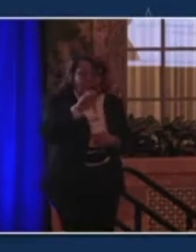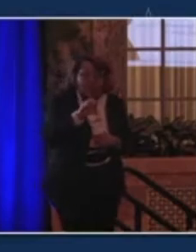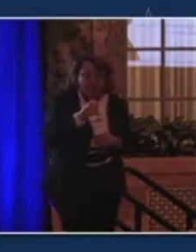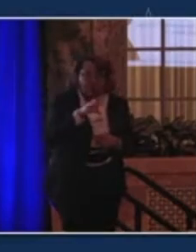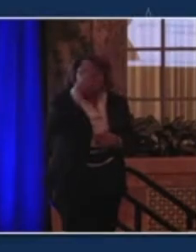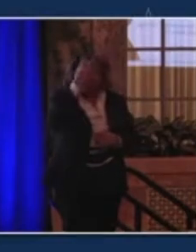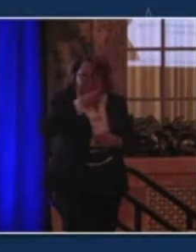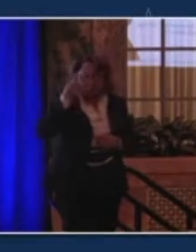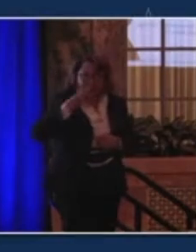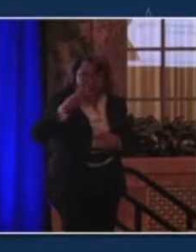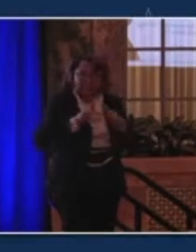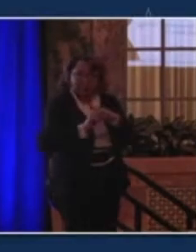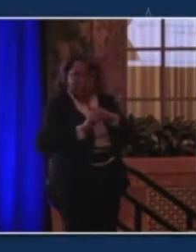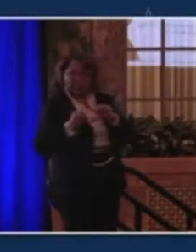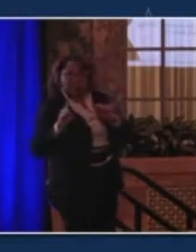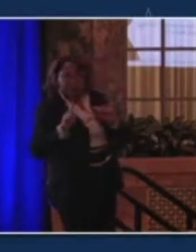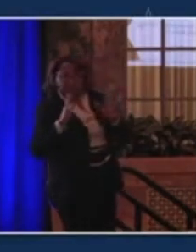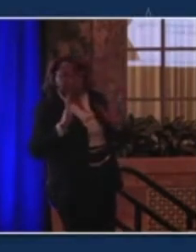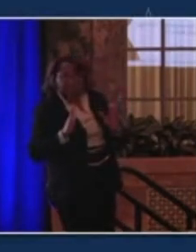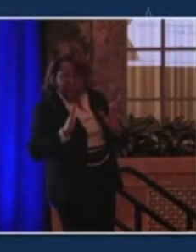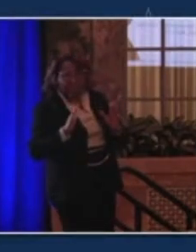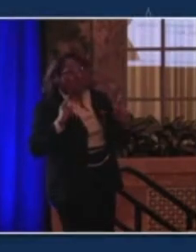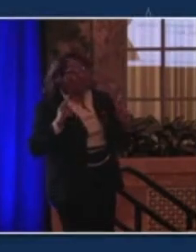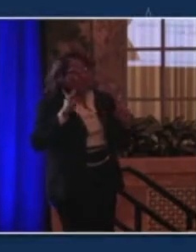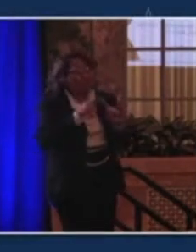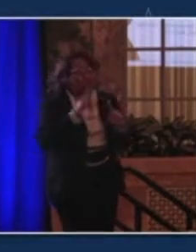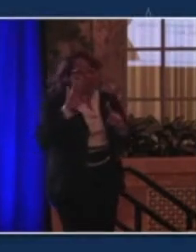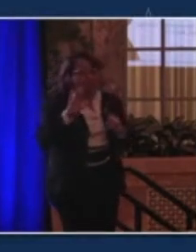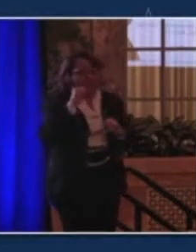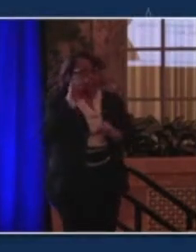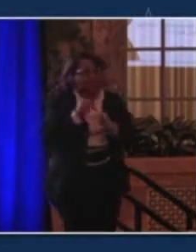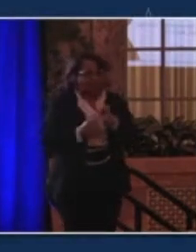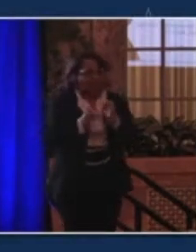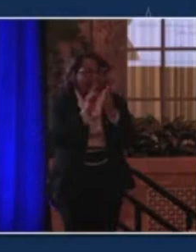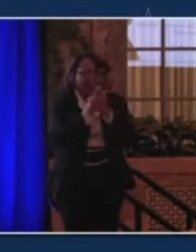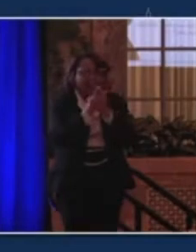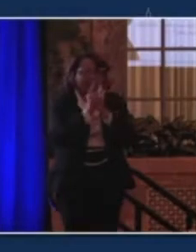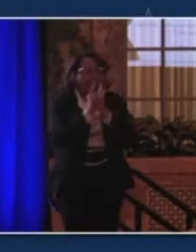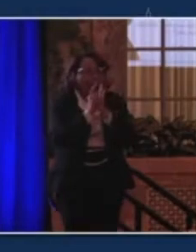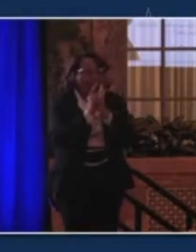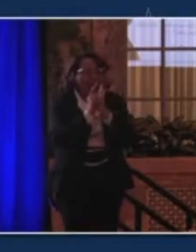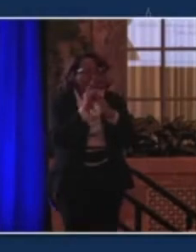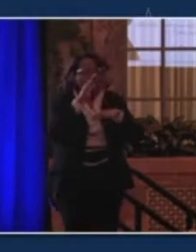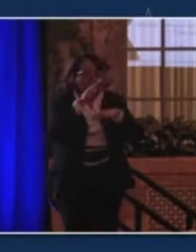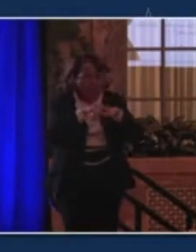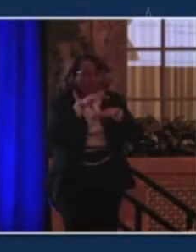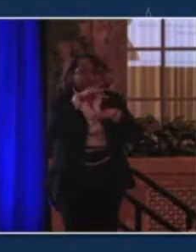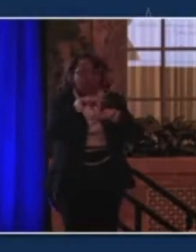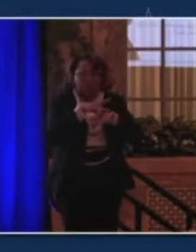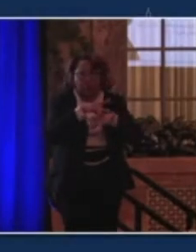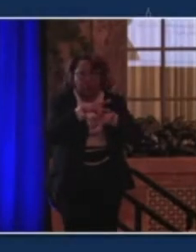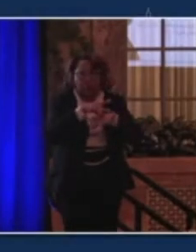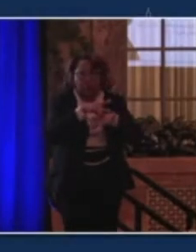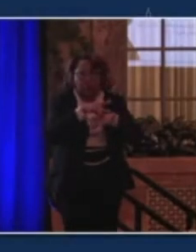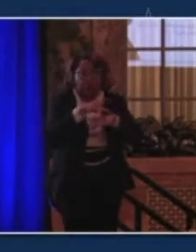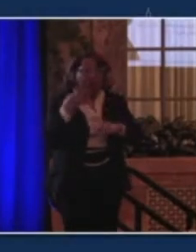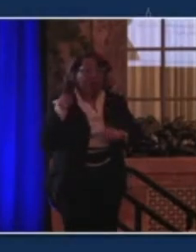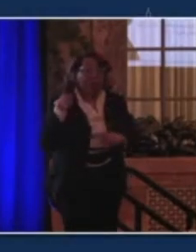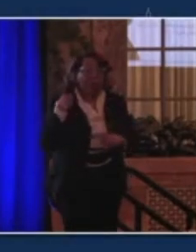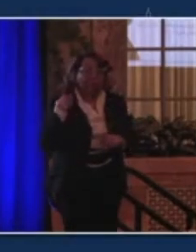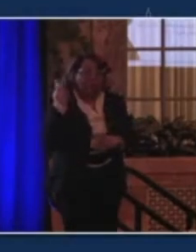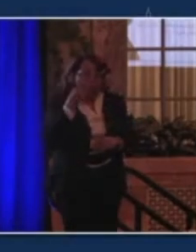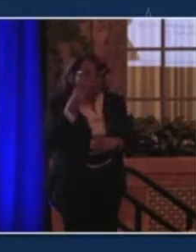and refugees. And up until his last moments on earth, Mayor